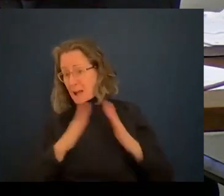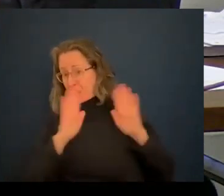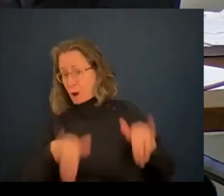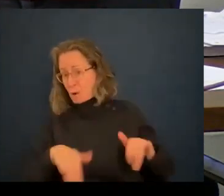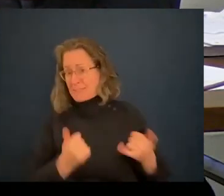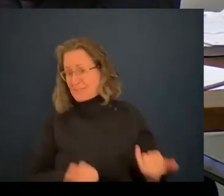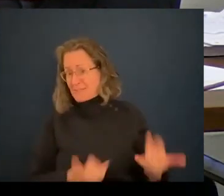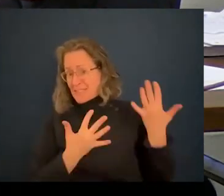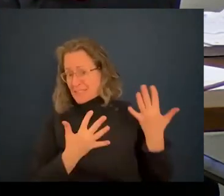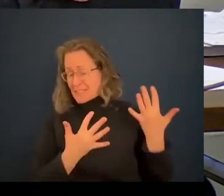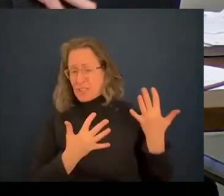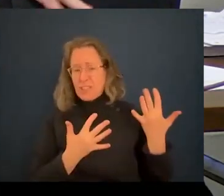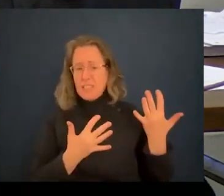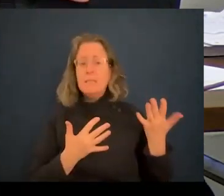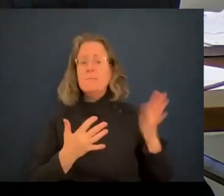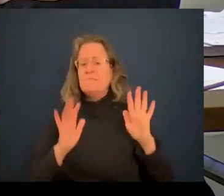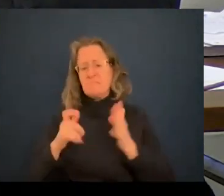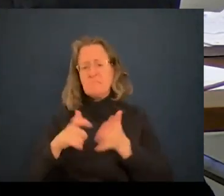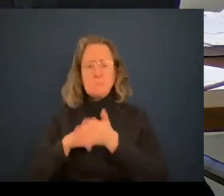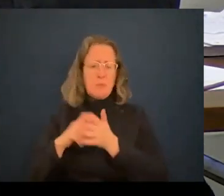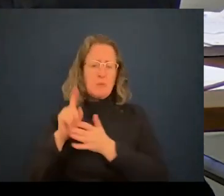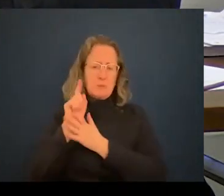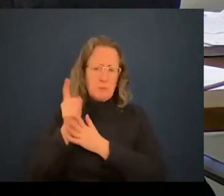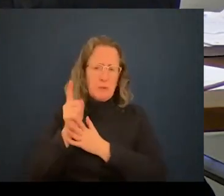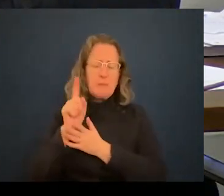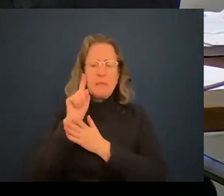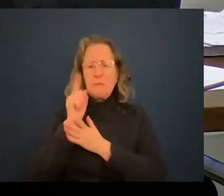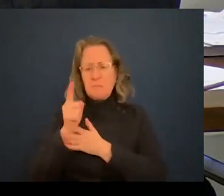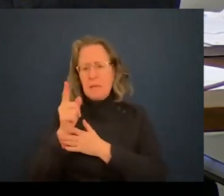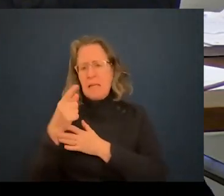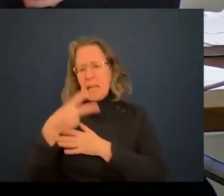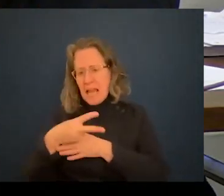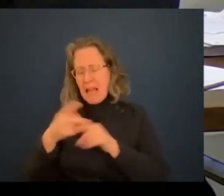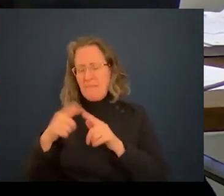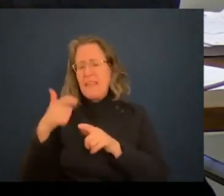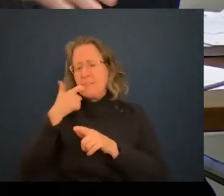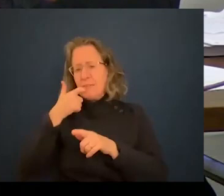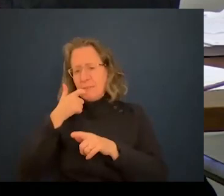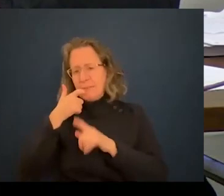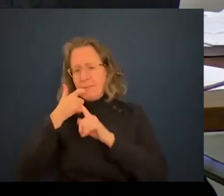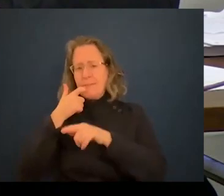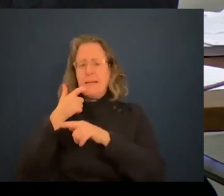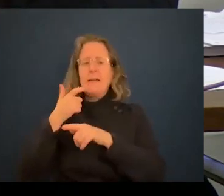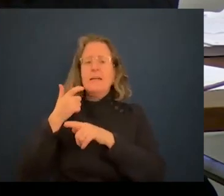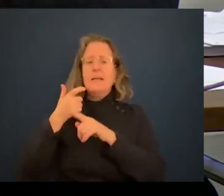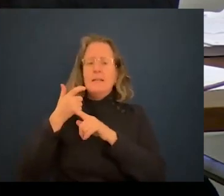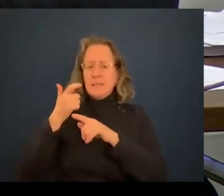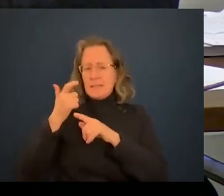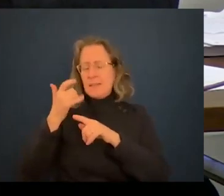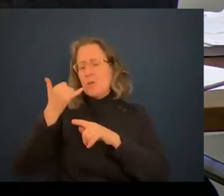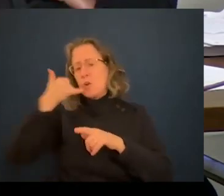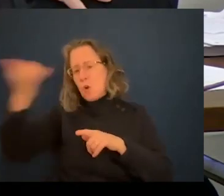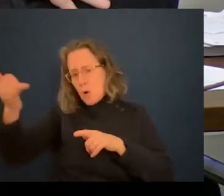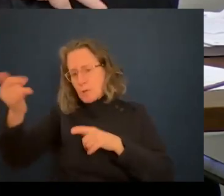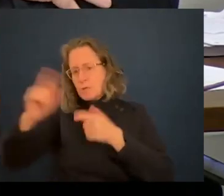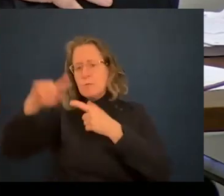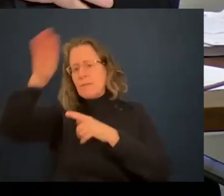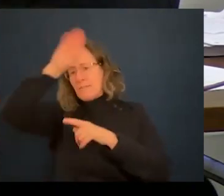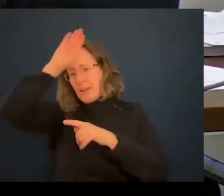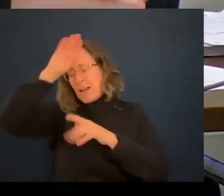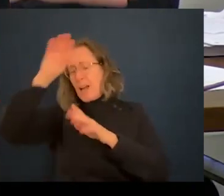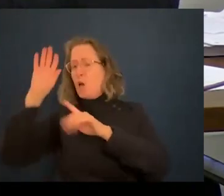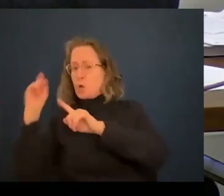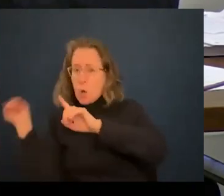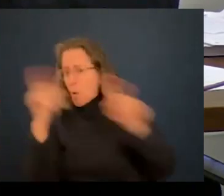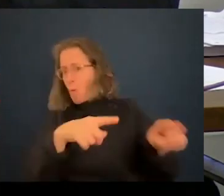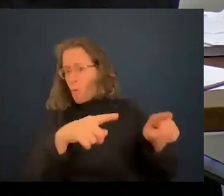if you're looking at a minute a minute and a half before they take the call the information and they put out the tone and tell us to go